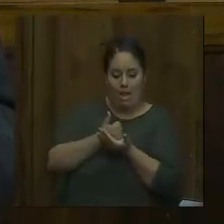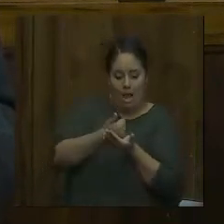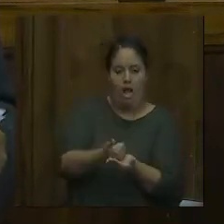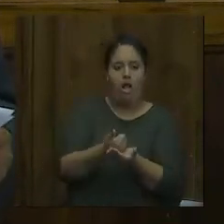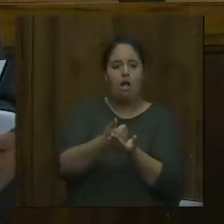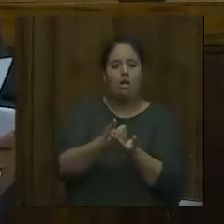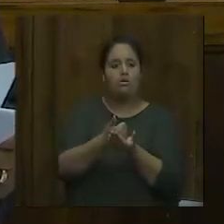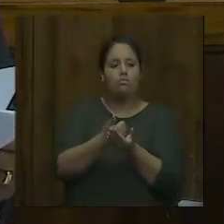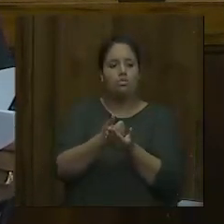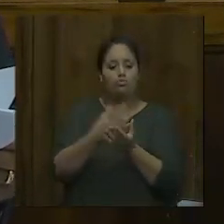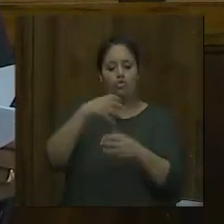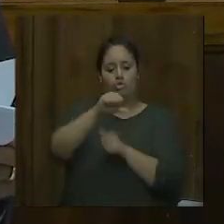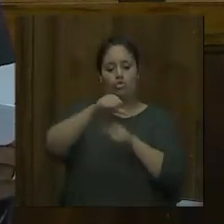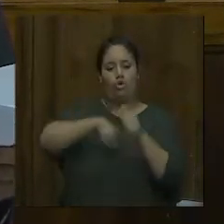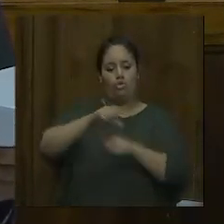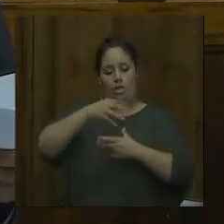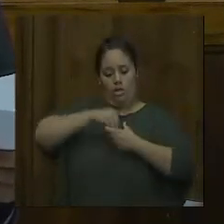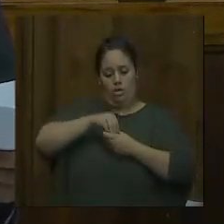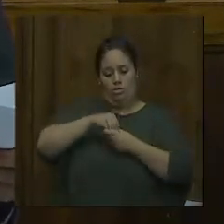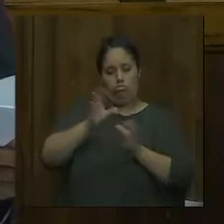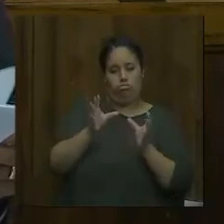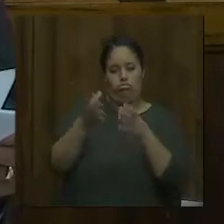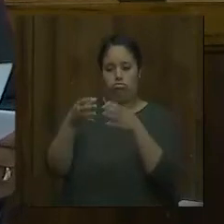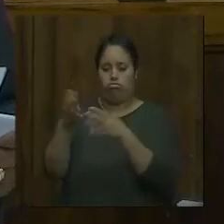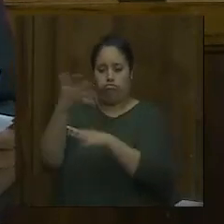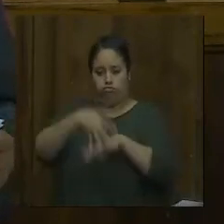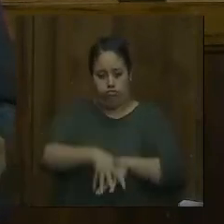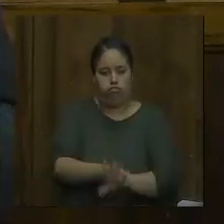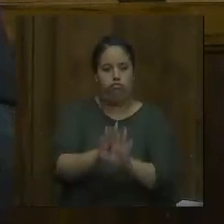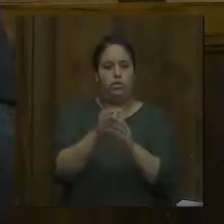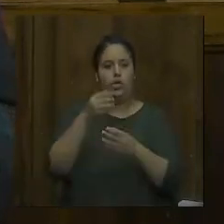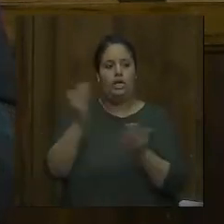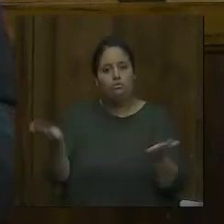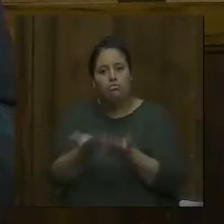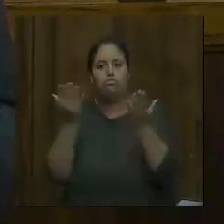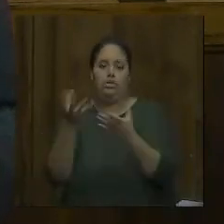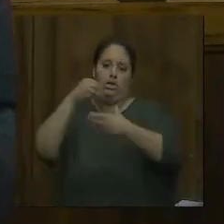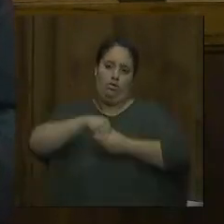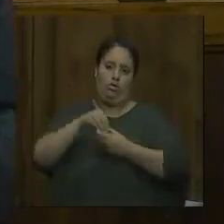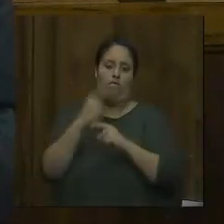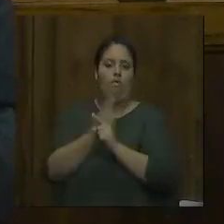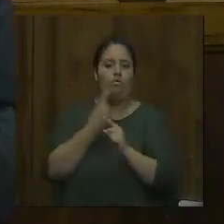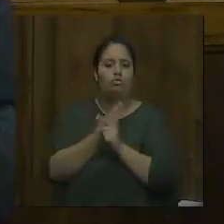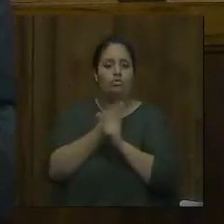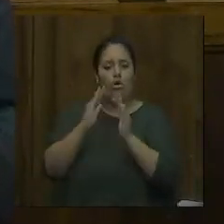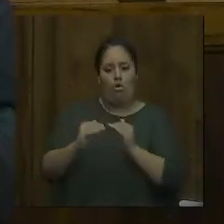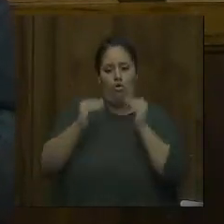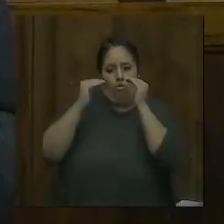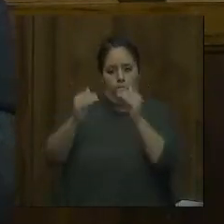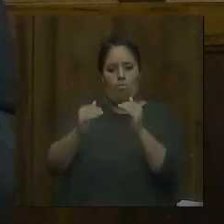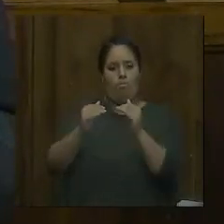fostering social cohesion and encourage inclusivity, while also enhancing a